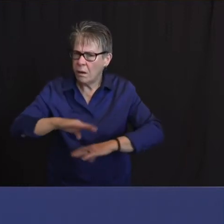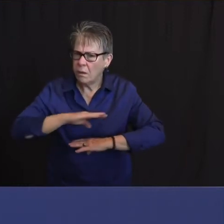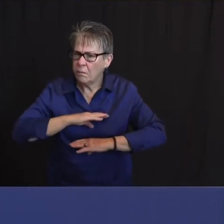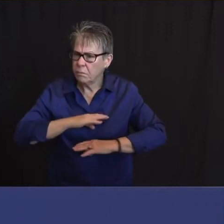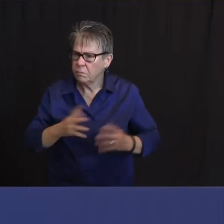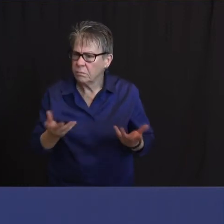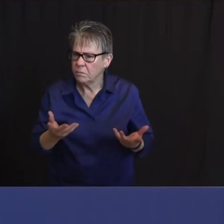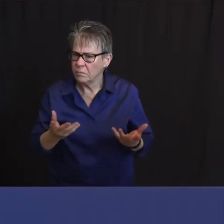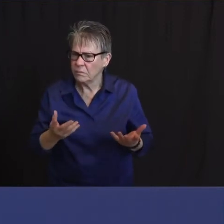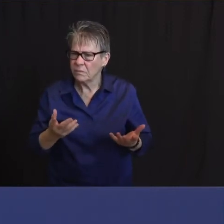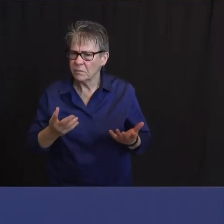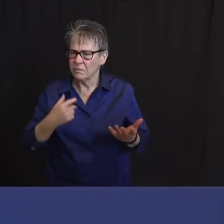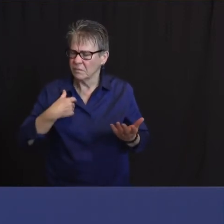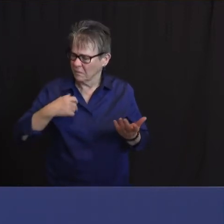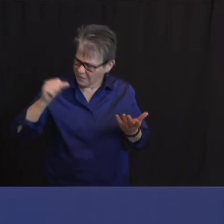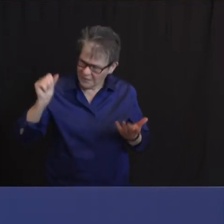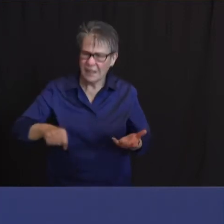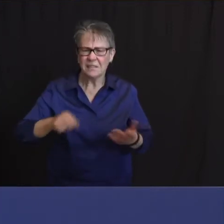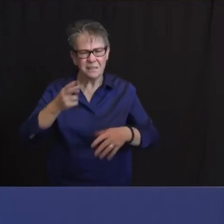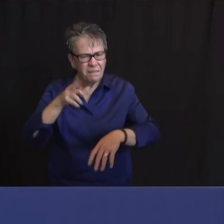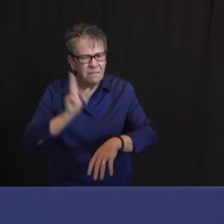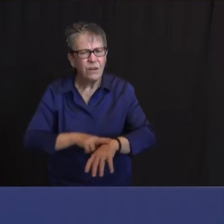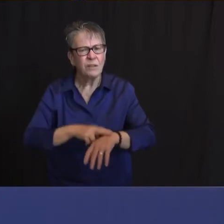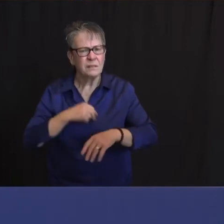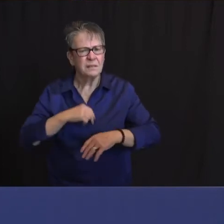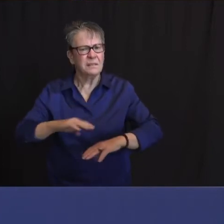yes, in the context of,